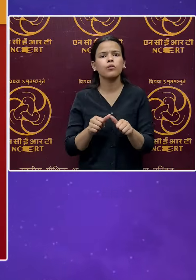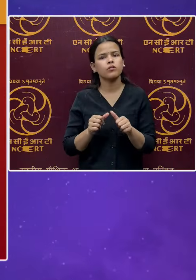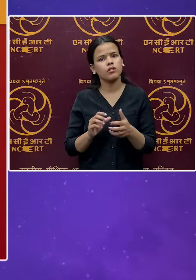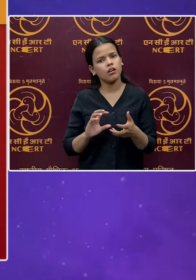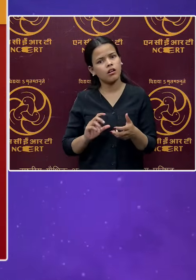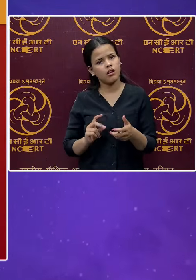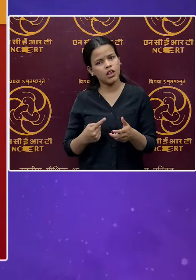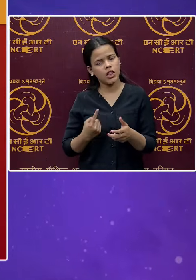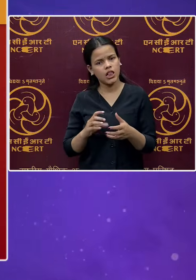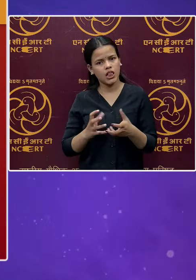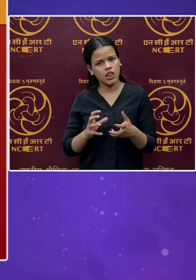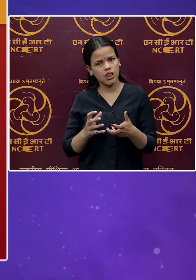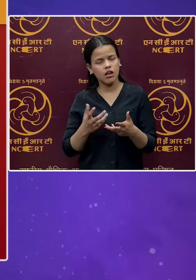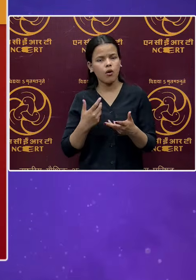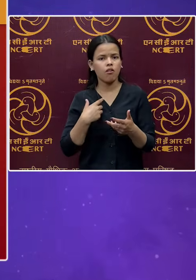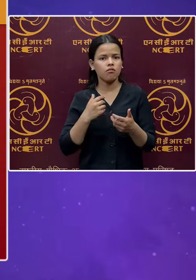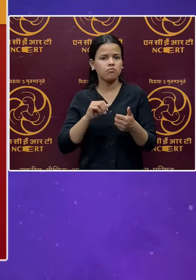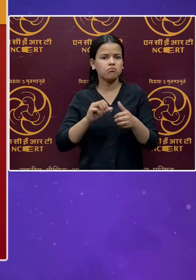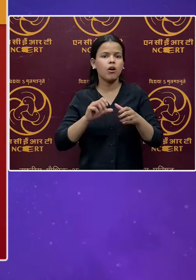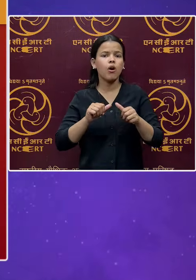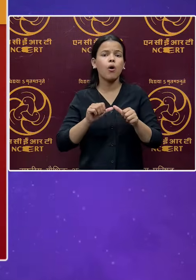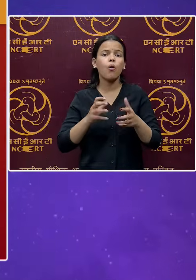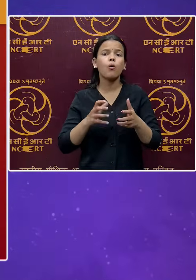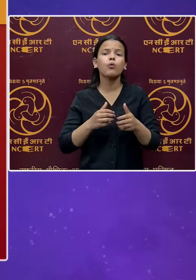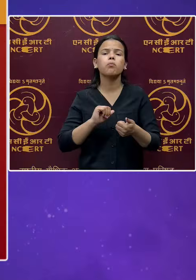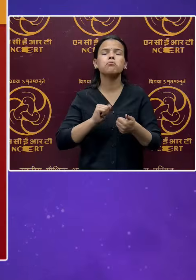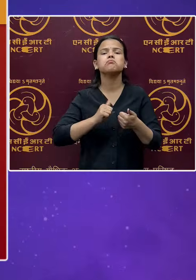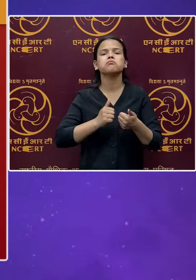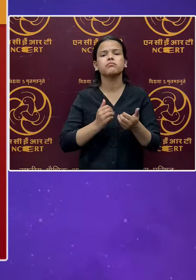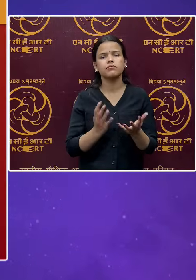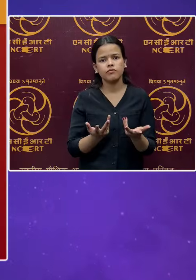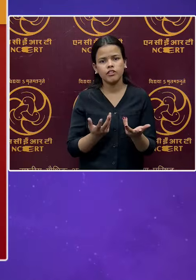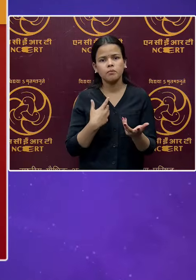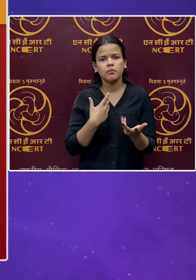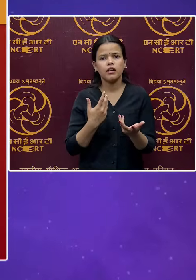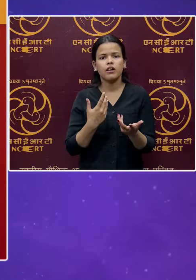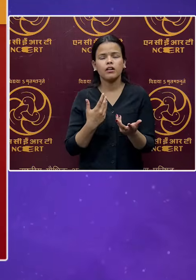automated feedback, gamification tools are going to happen. You